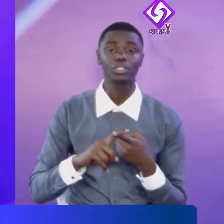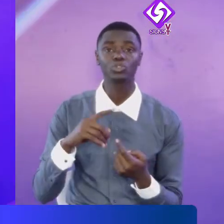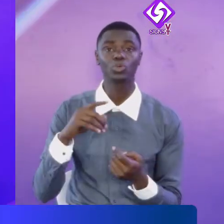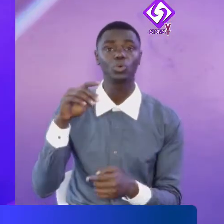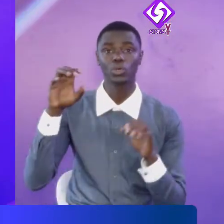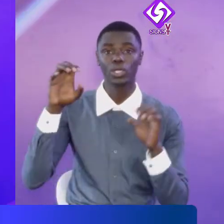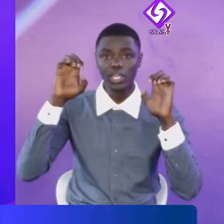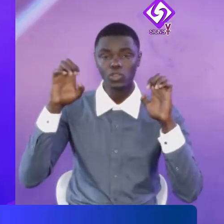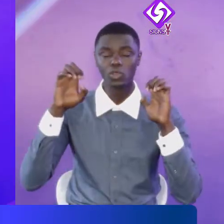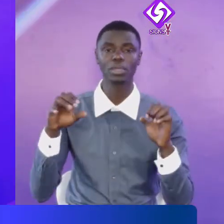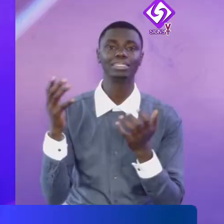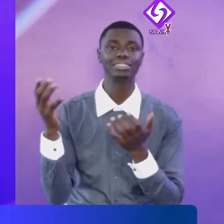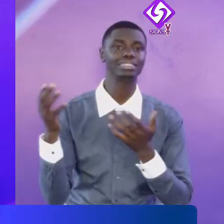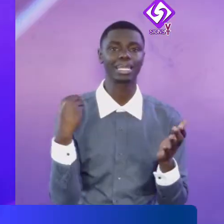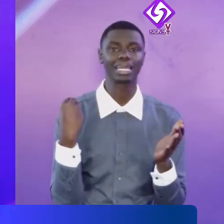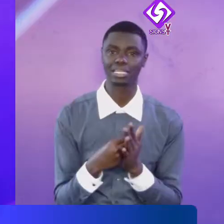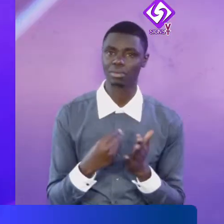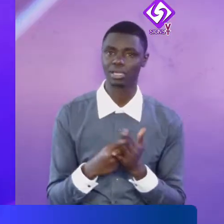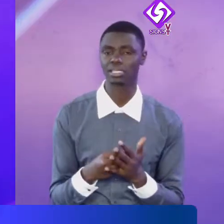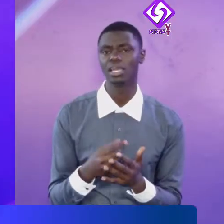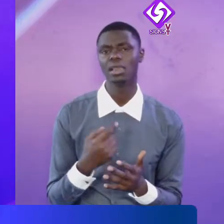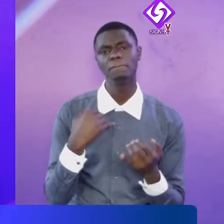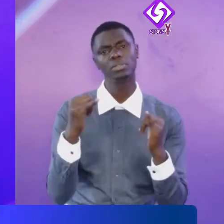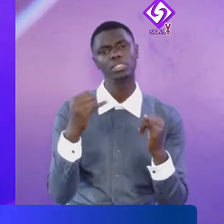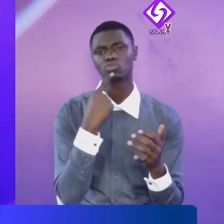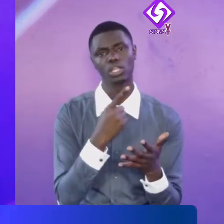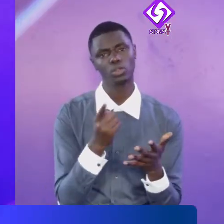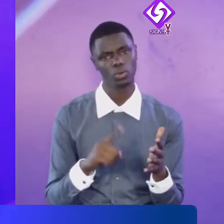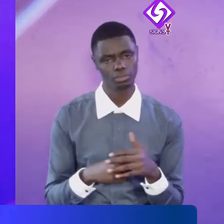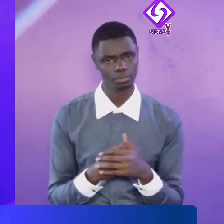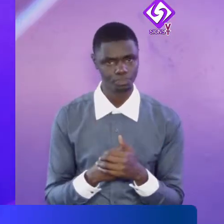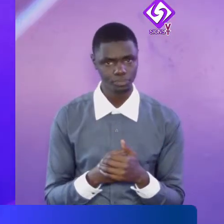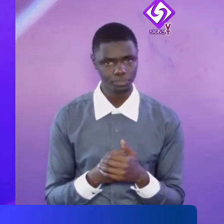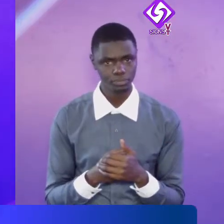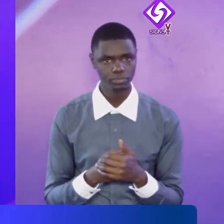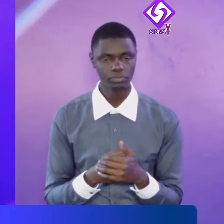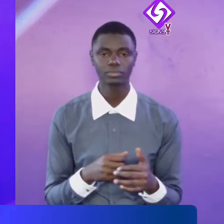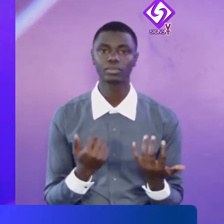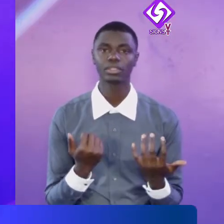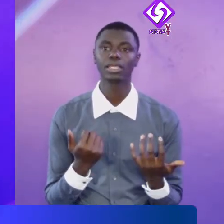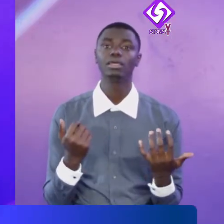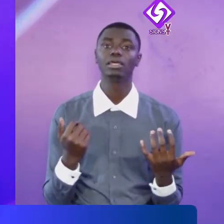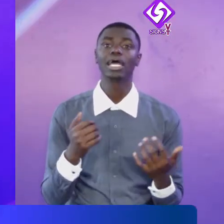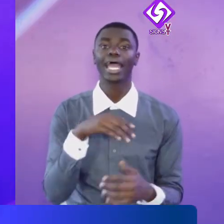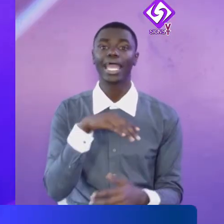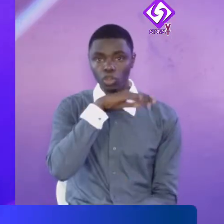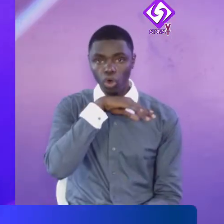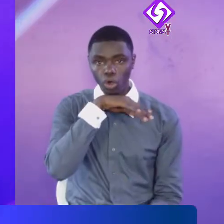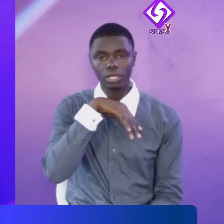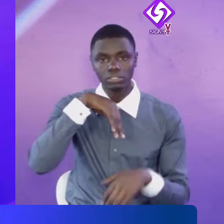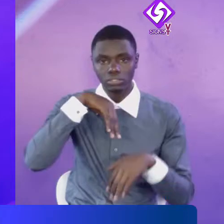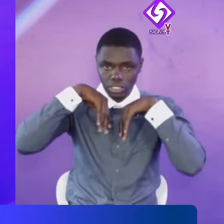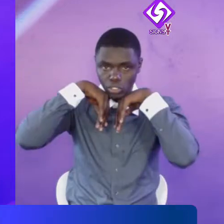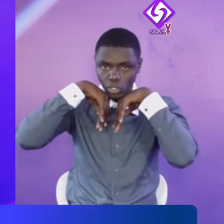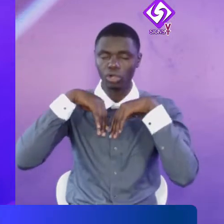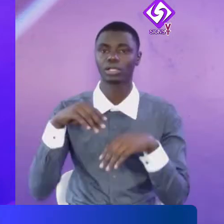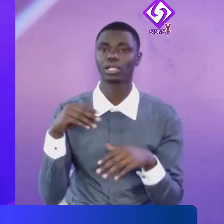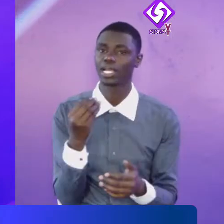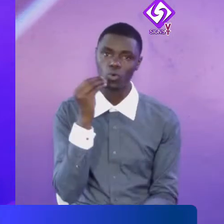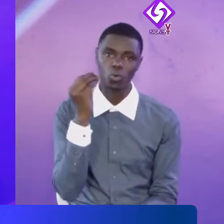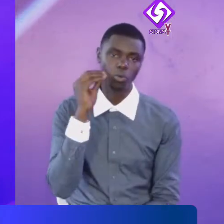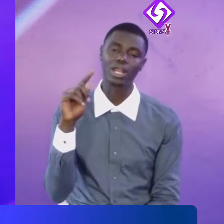me just because of that. So what I'm trying to tell you, Alan, $1 at home or a Kenya shilling at